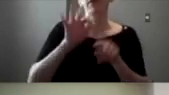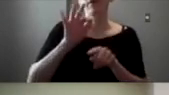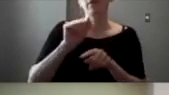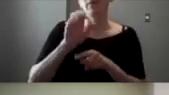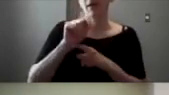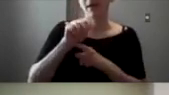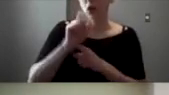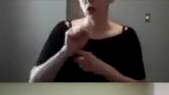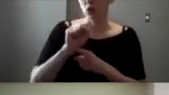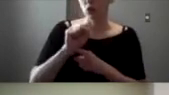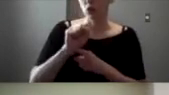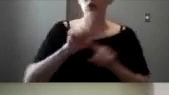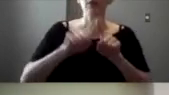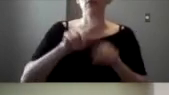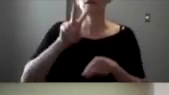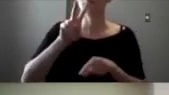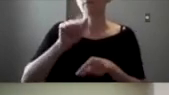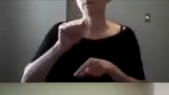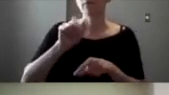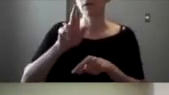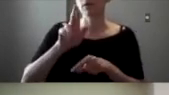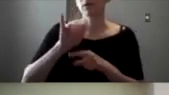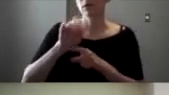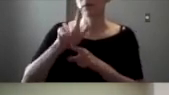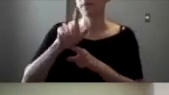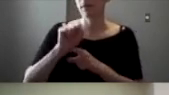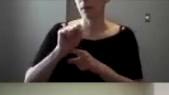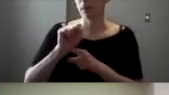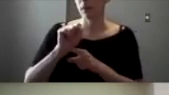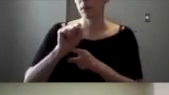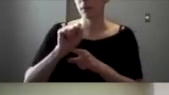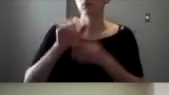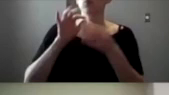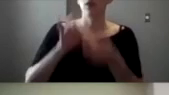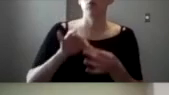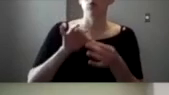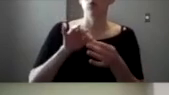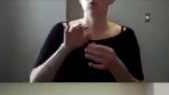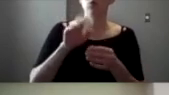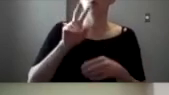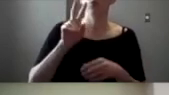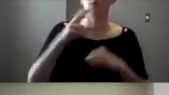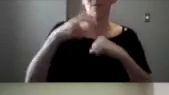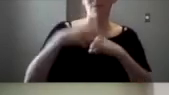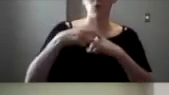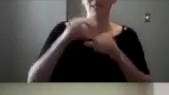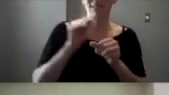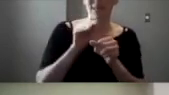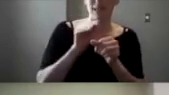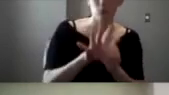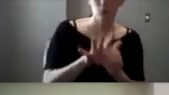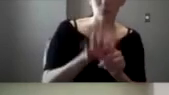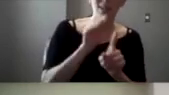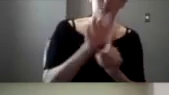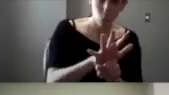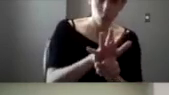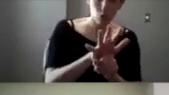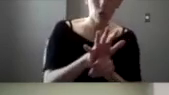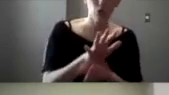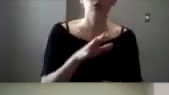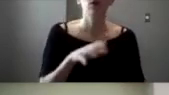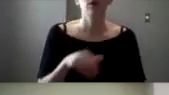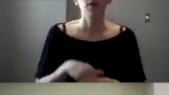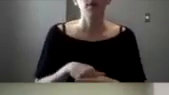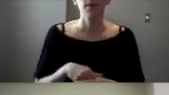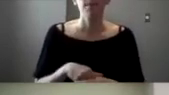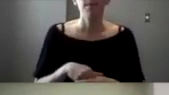only exposure to the virus, but also the inoculum size or amount that a person might come in contact with. And we know